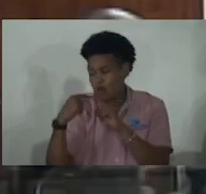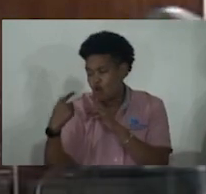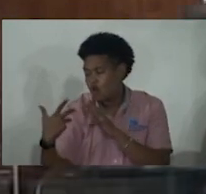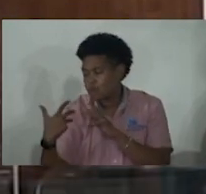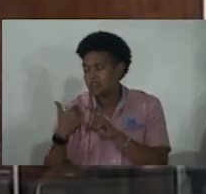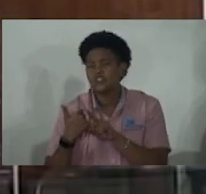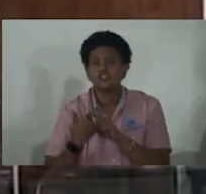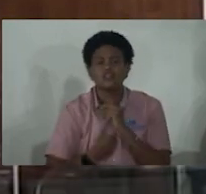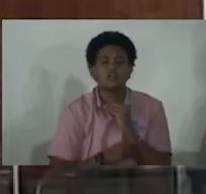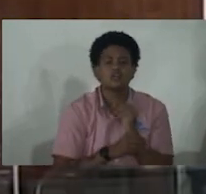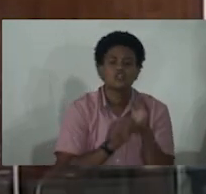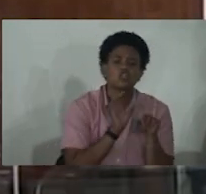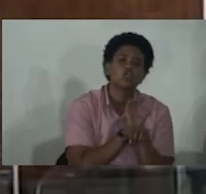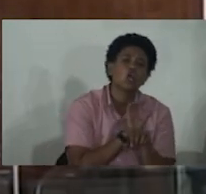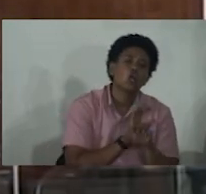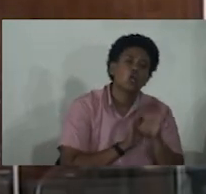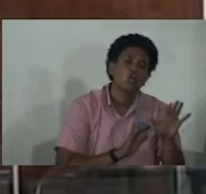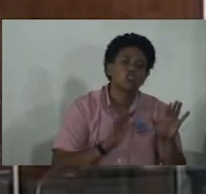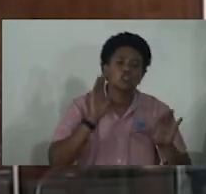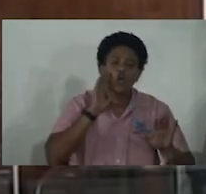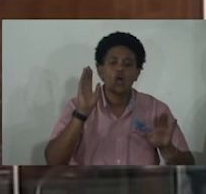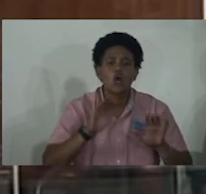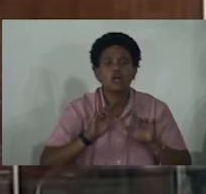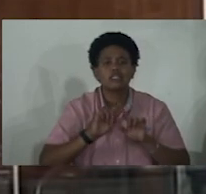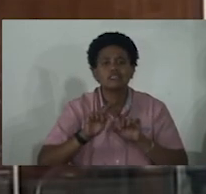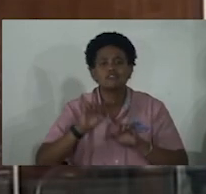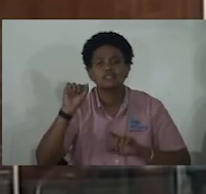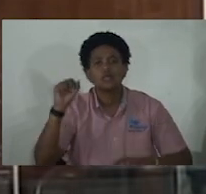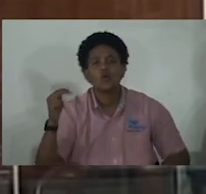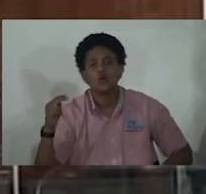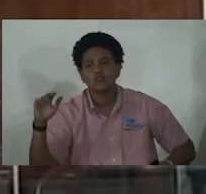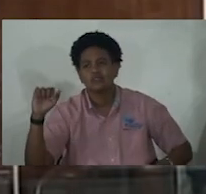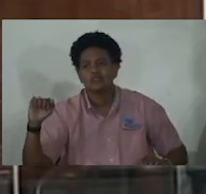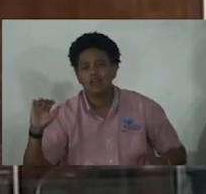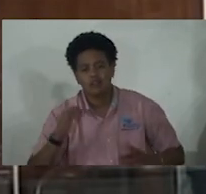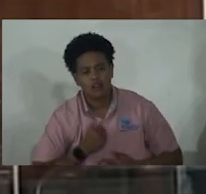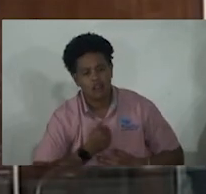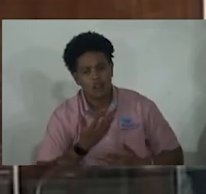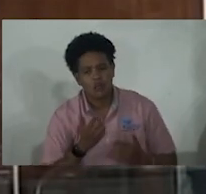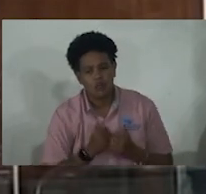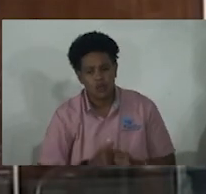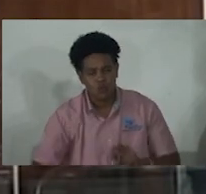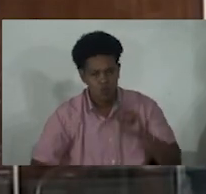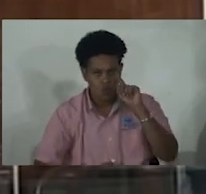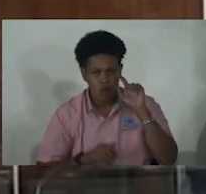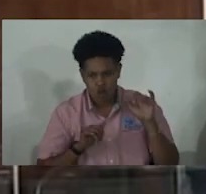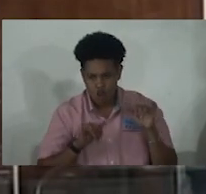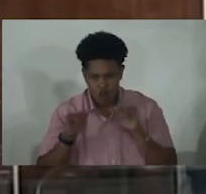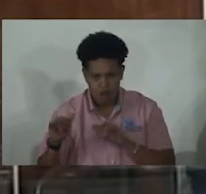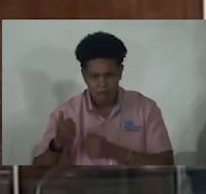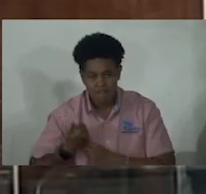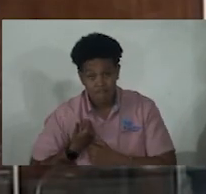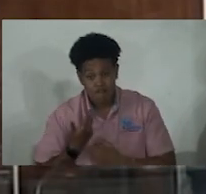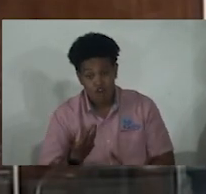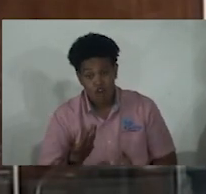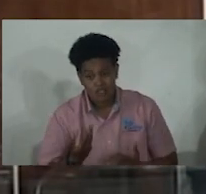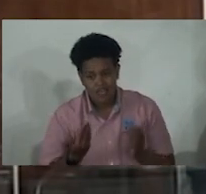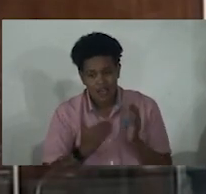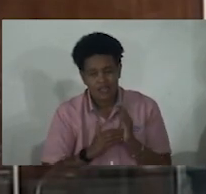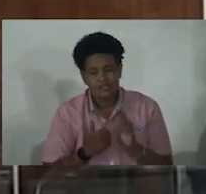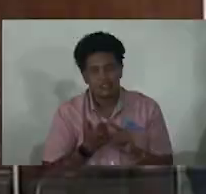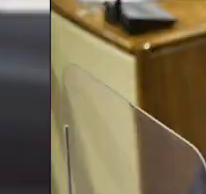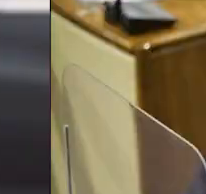opposition, church, all stakeholders can speak with one common voice